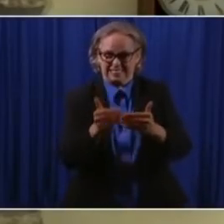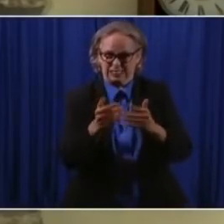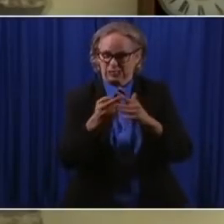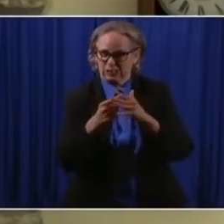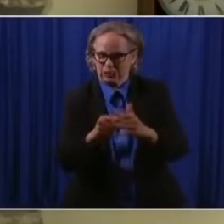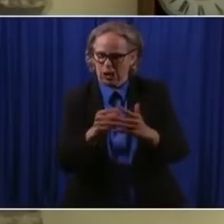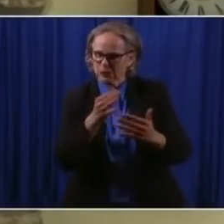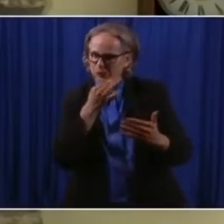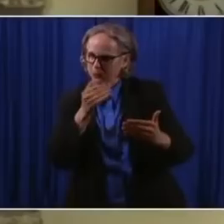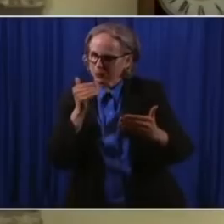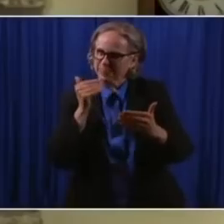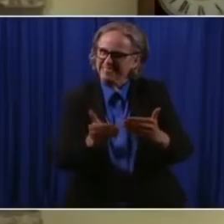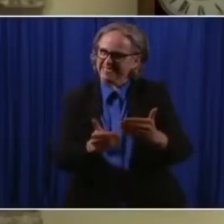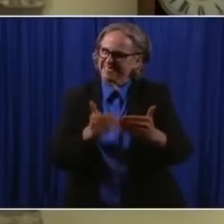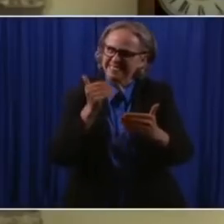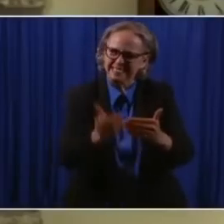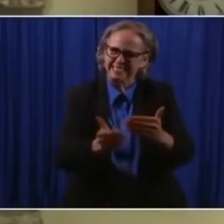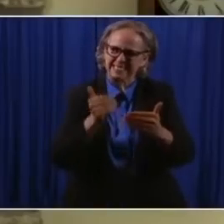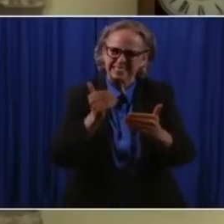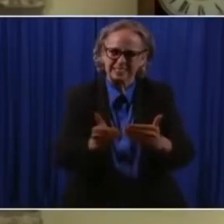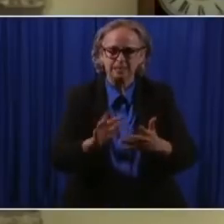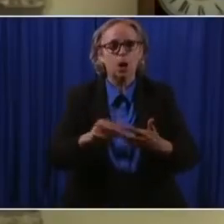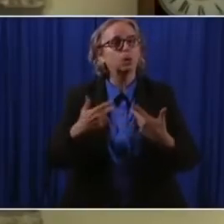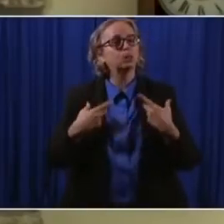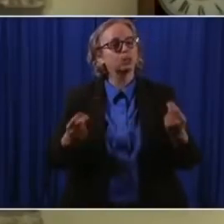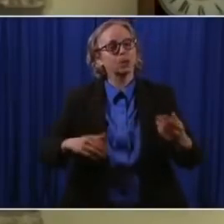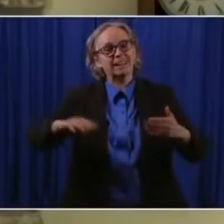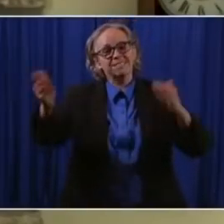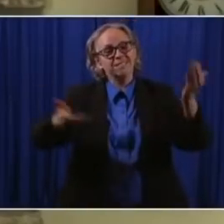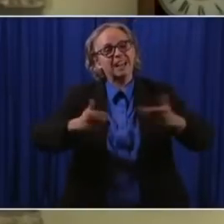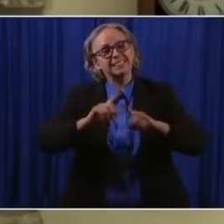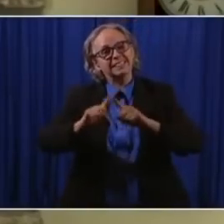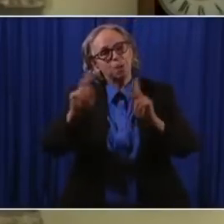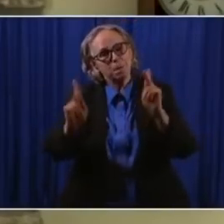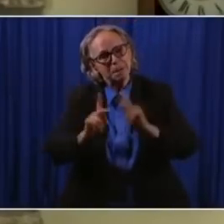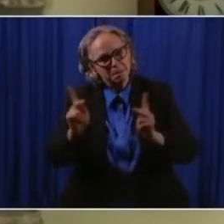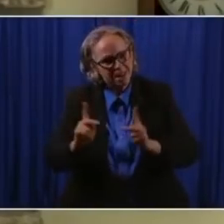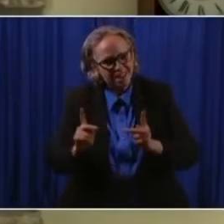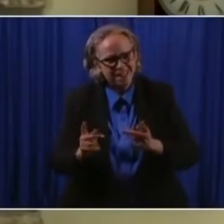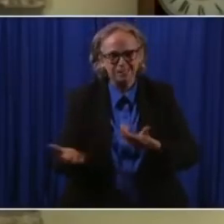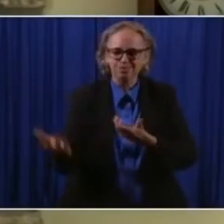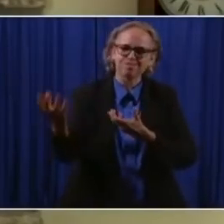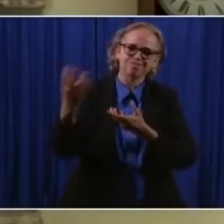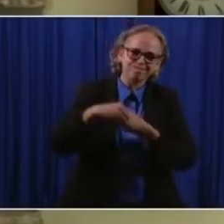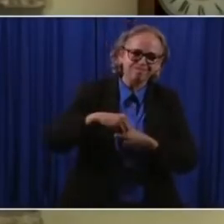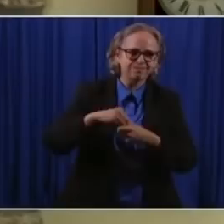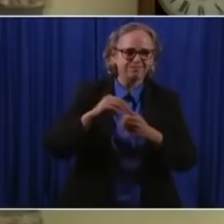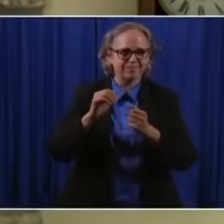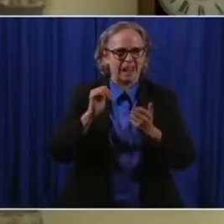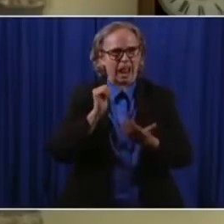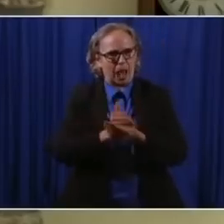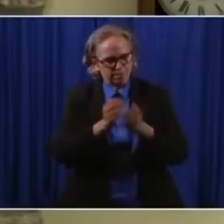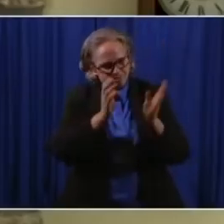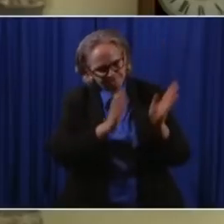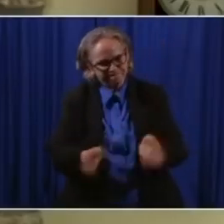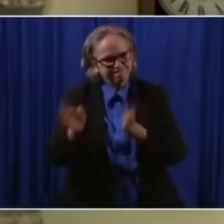of the people who are very, very much involved in getting our kids ready. And then when school goes